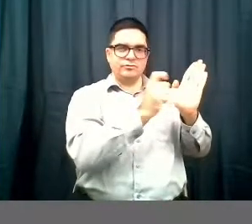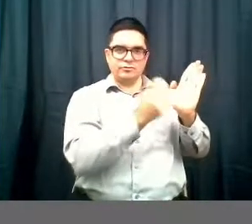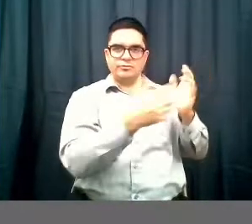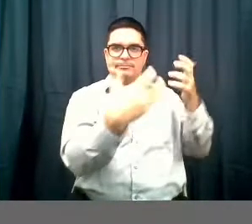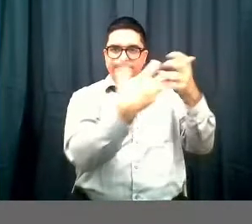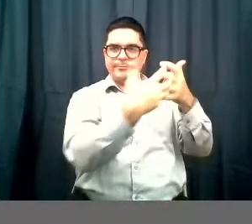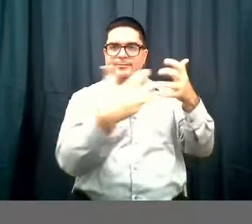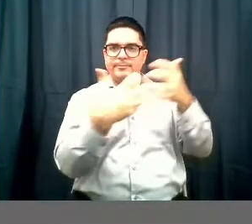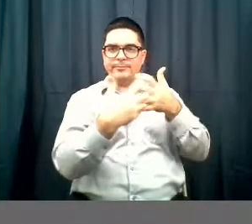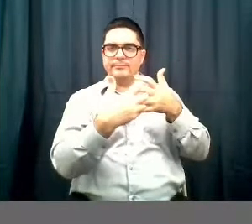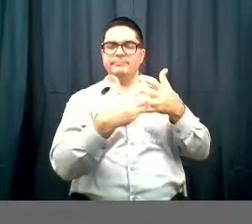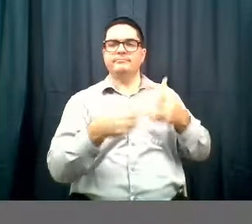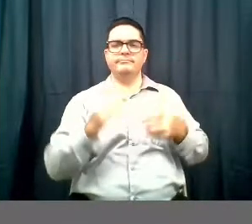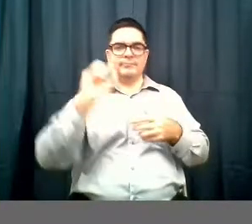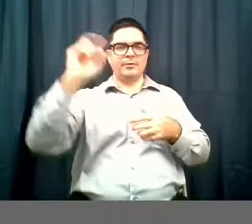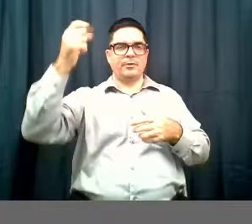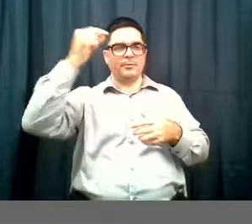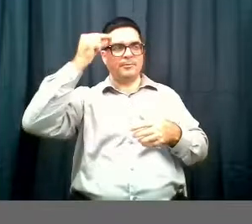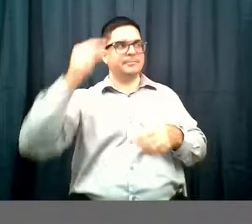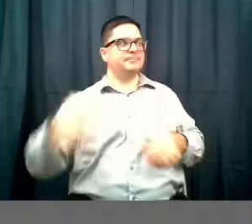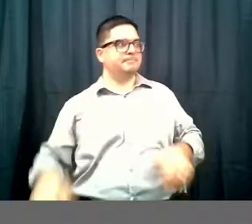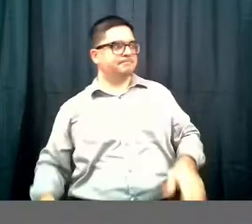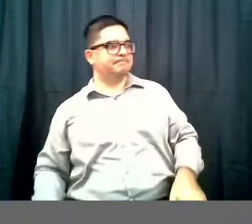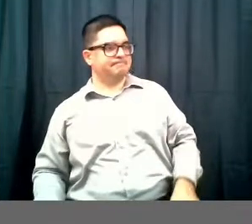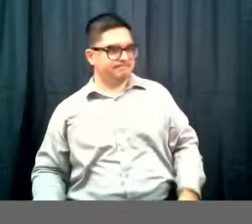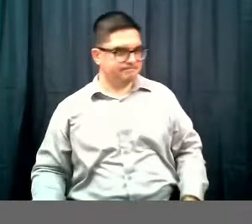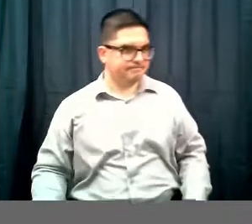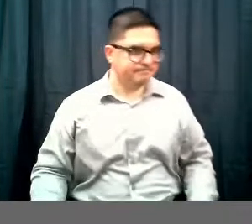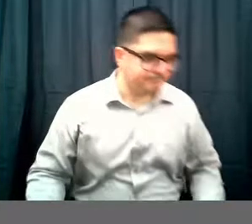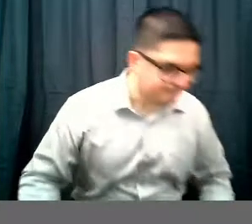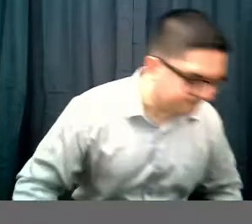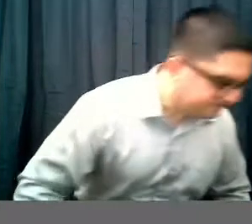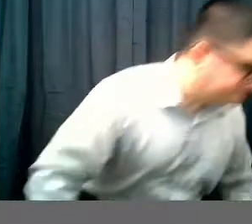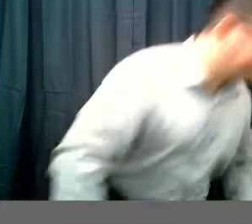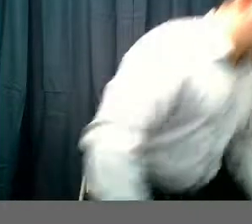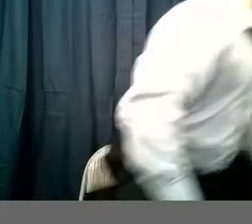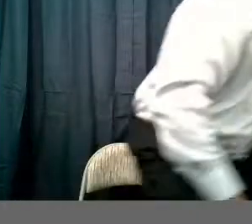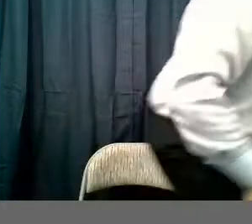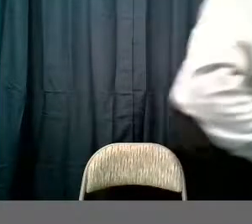and government at the time. If you turn to the next page,